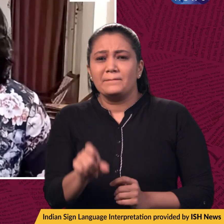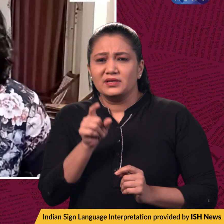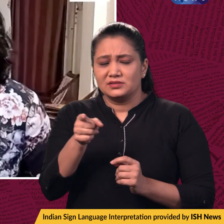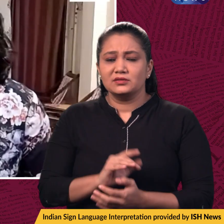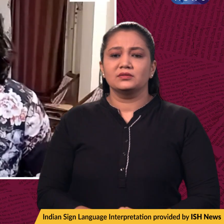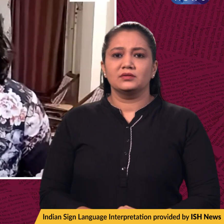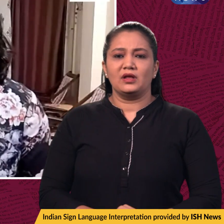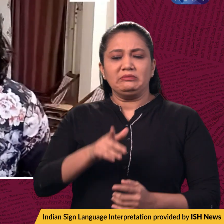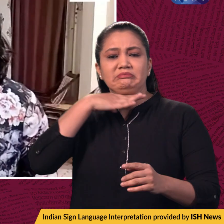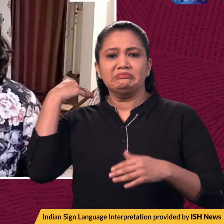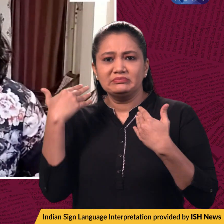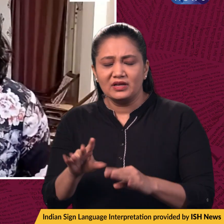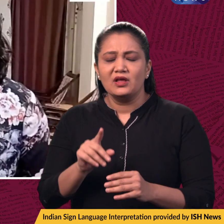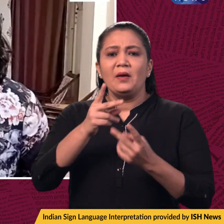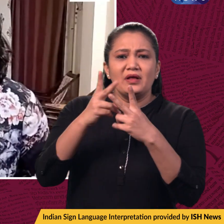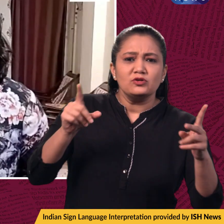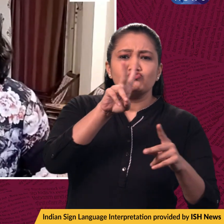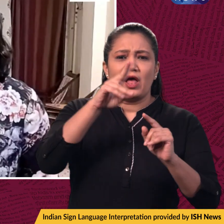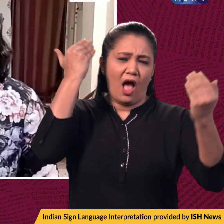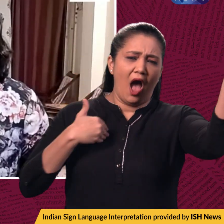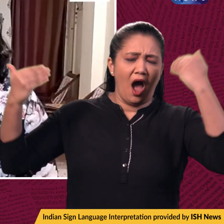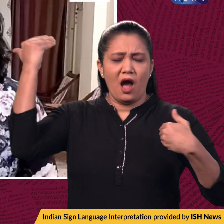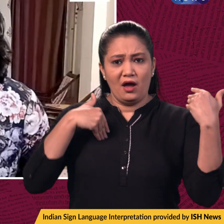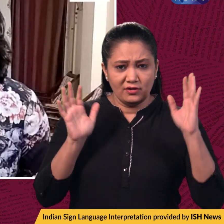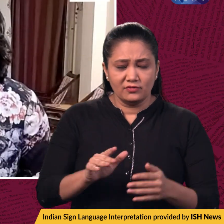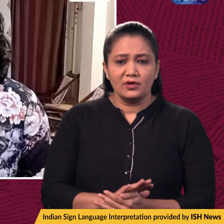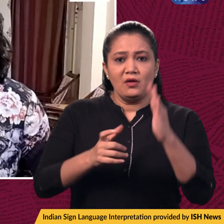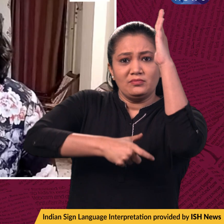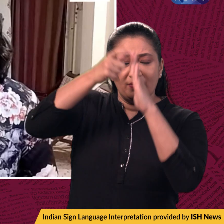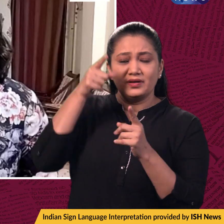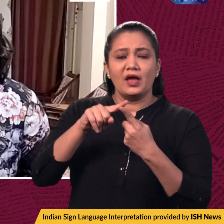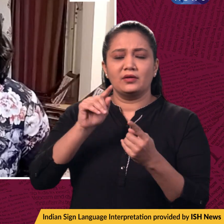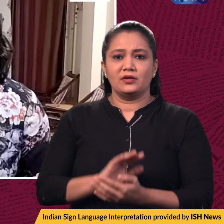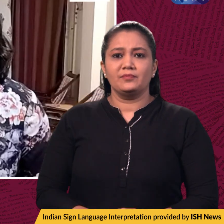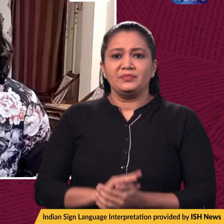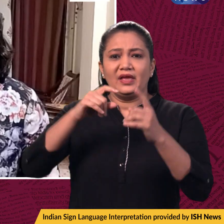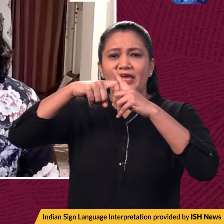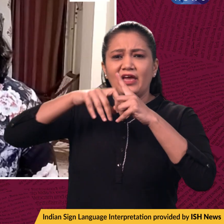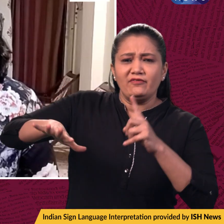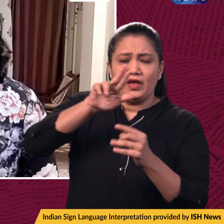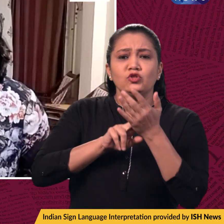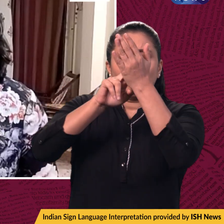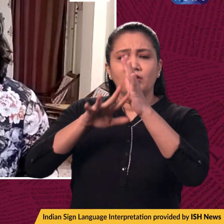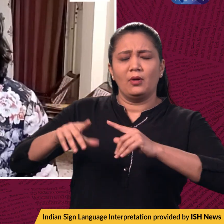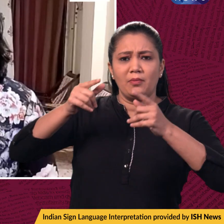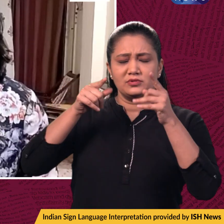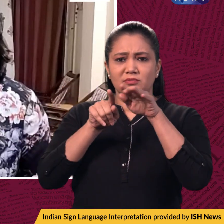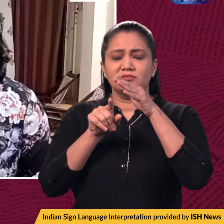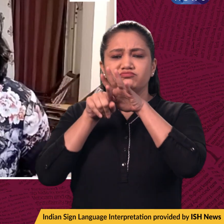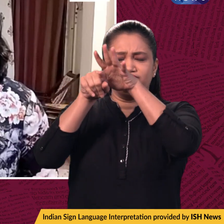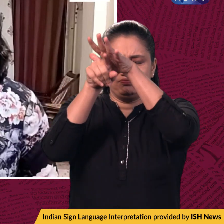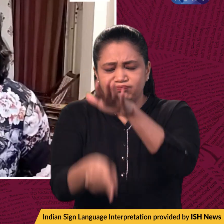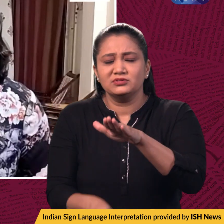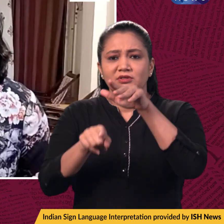one person was killed and a dozen others wounded when an apartment block in northern Kyiv was hit by what